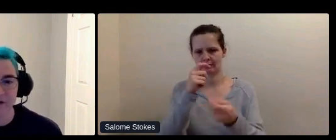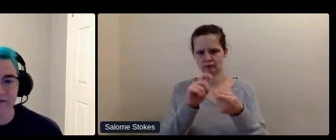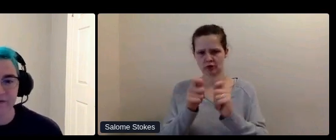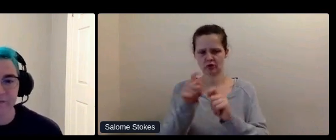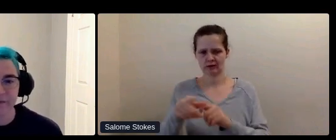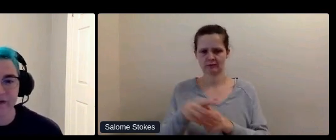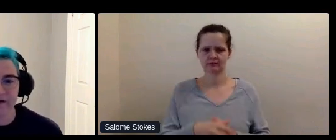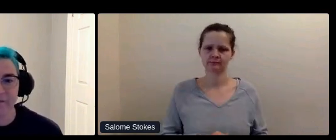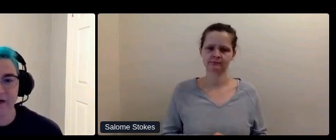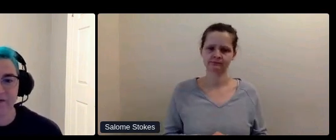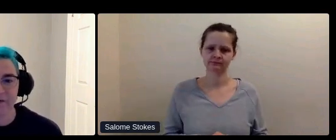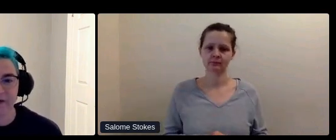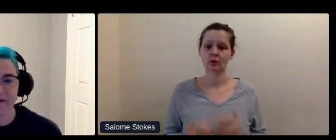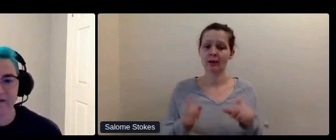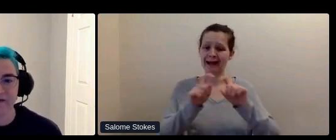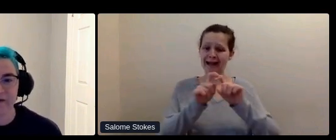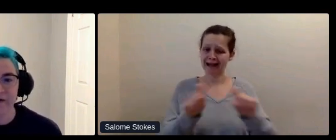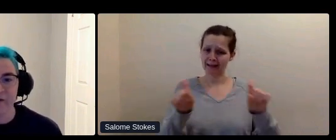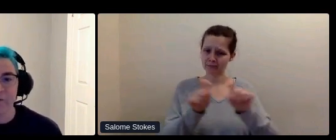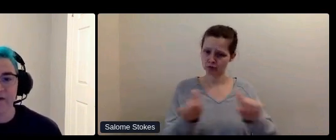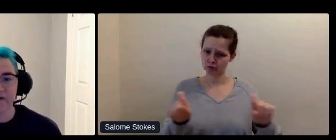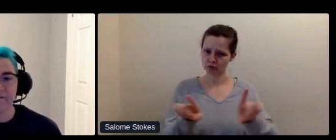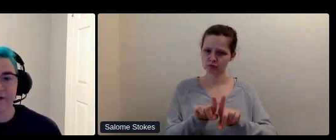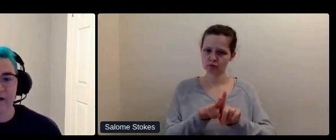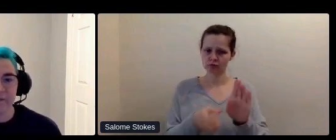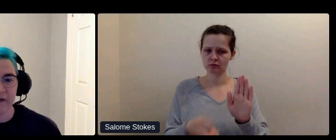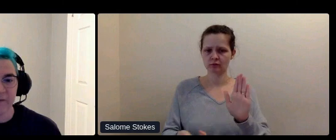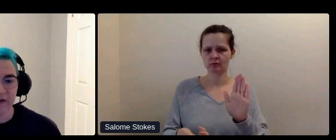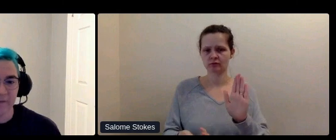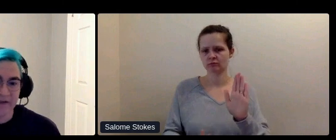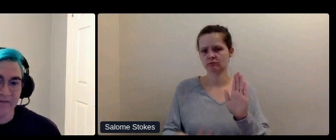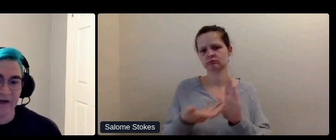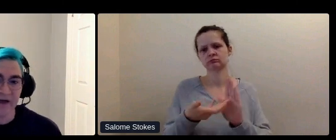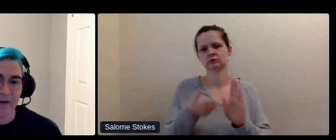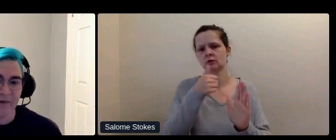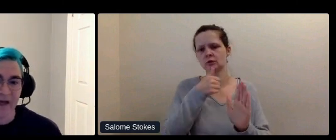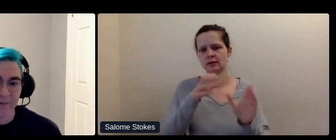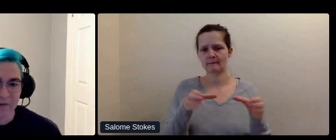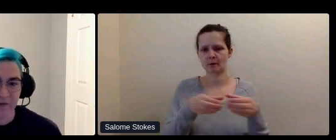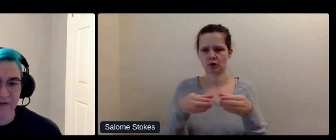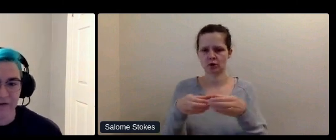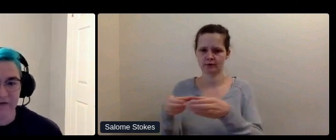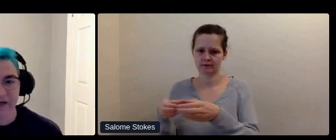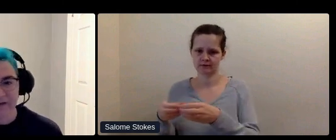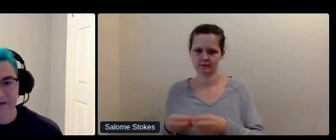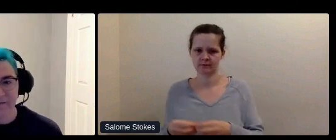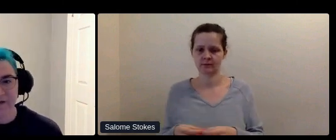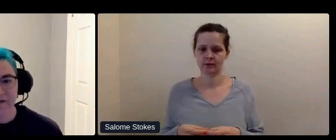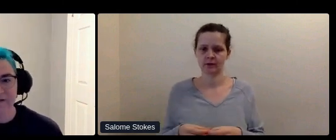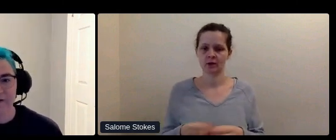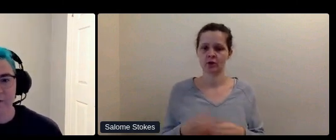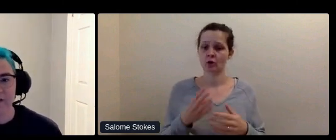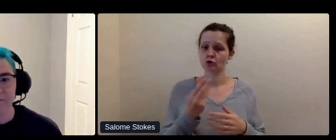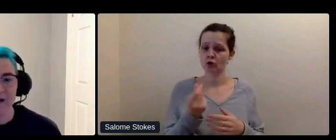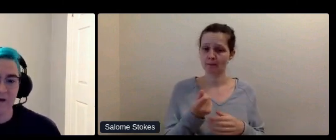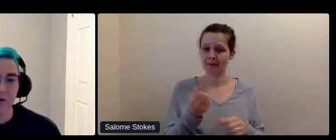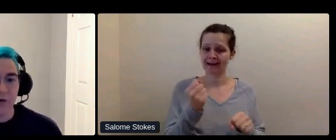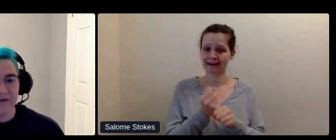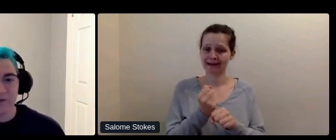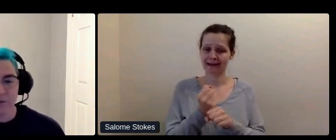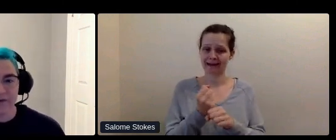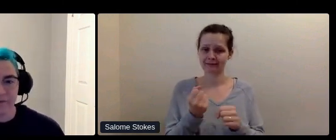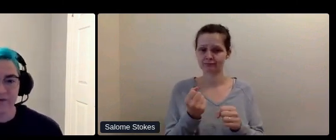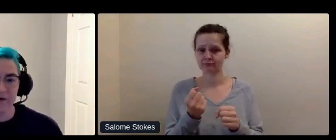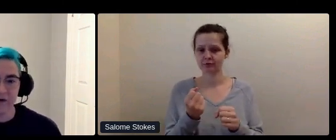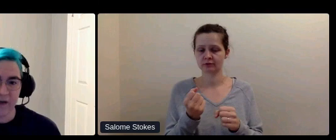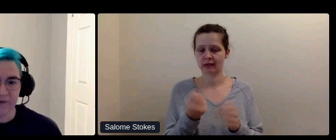Captions were also implemented on a modular basis, within different game elements having a caption module assigned to them so that when they made noise in